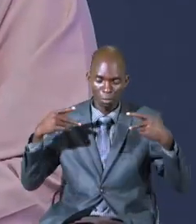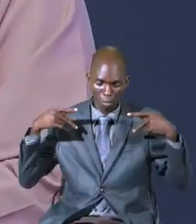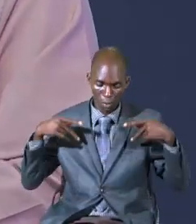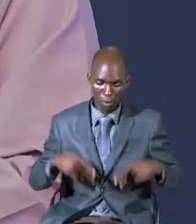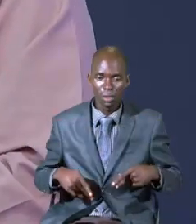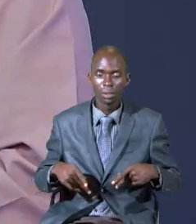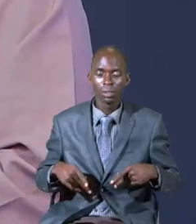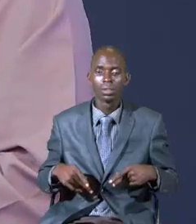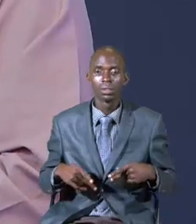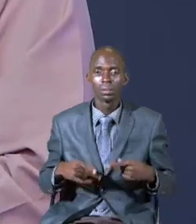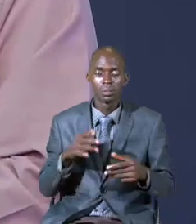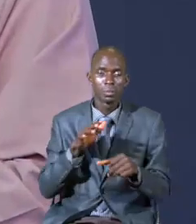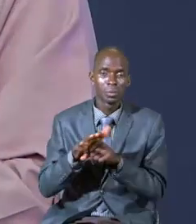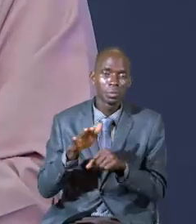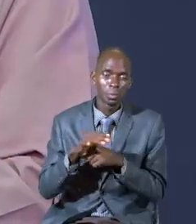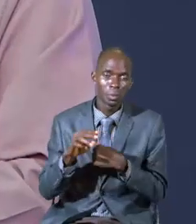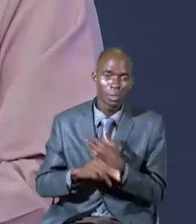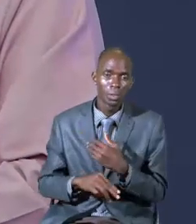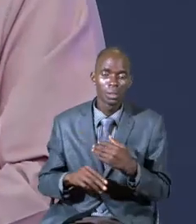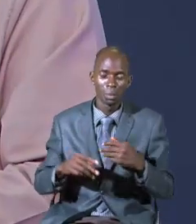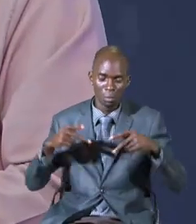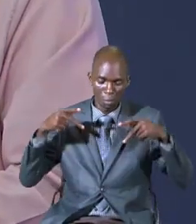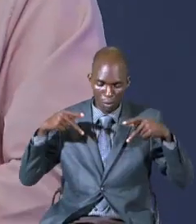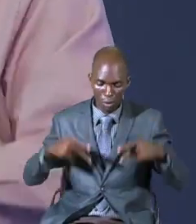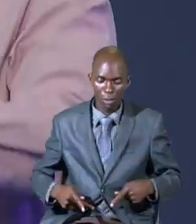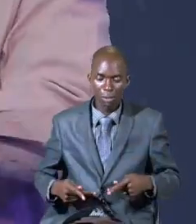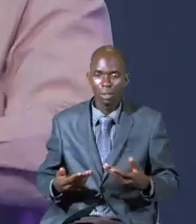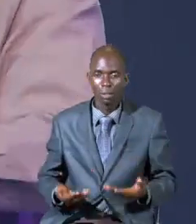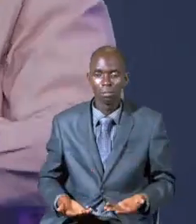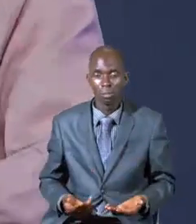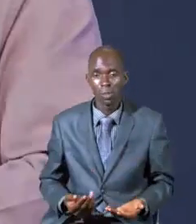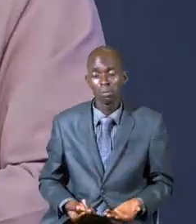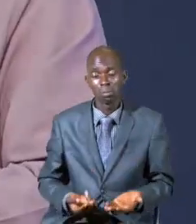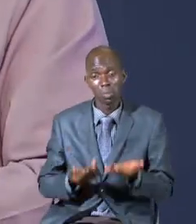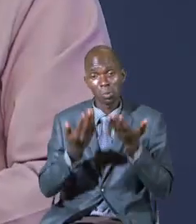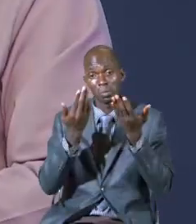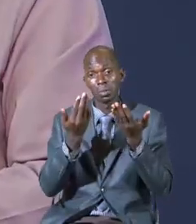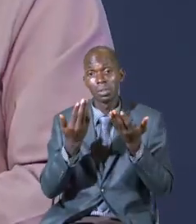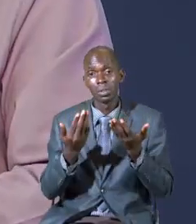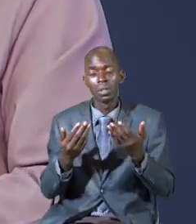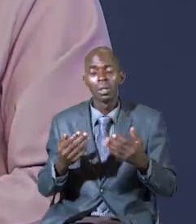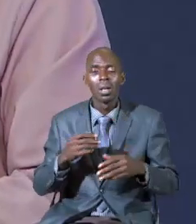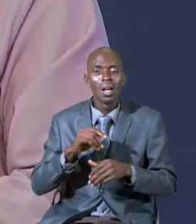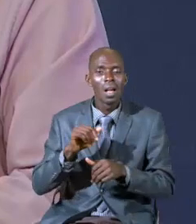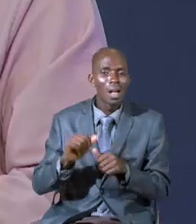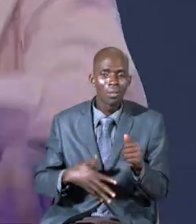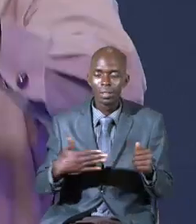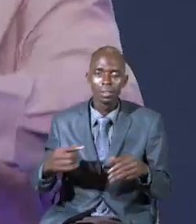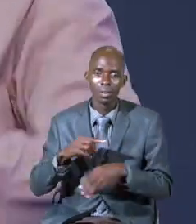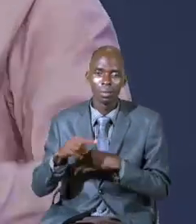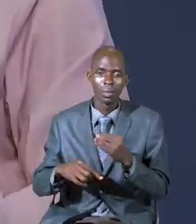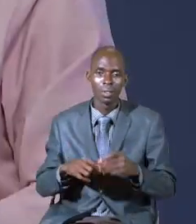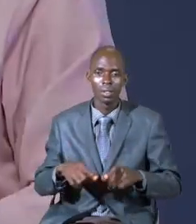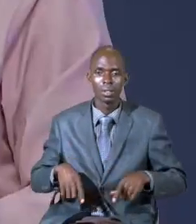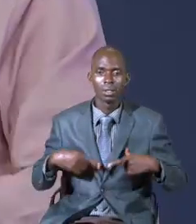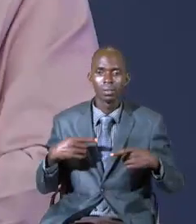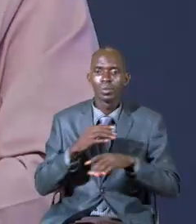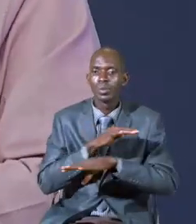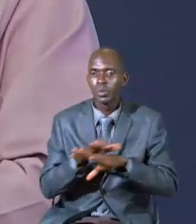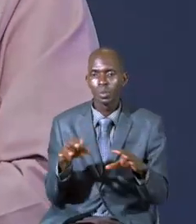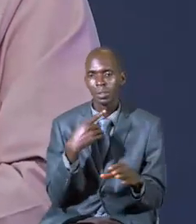fulfillment, personal upliftment, everything about life. Don't say, is